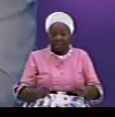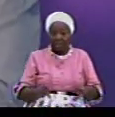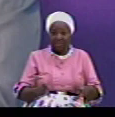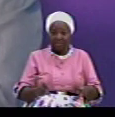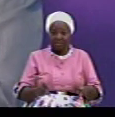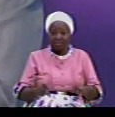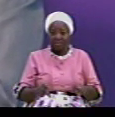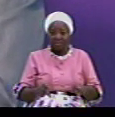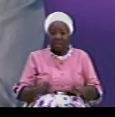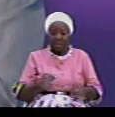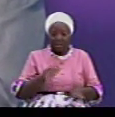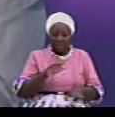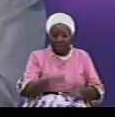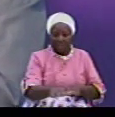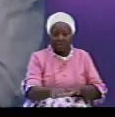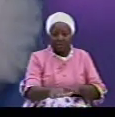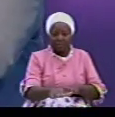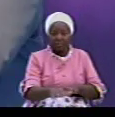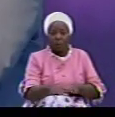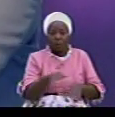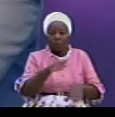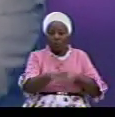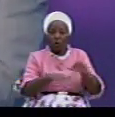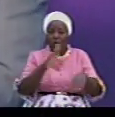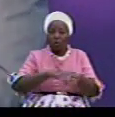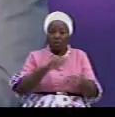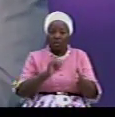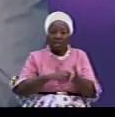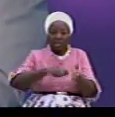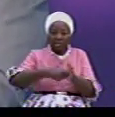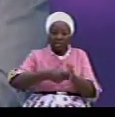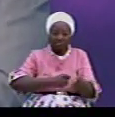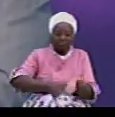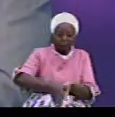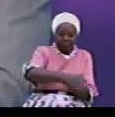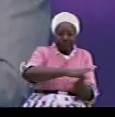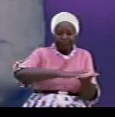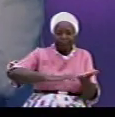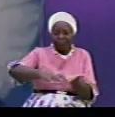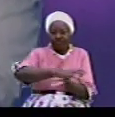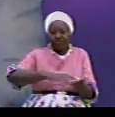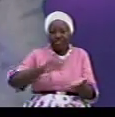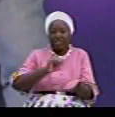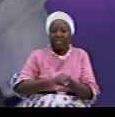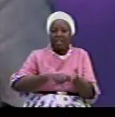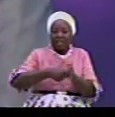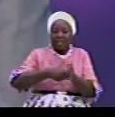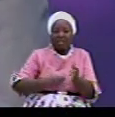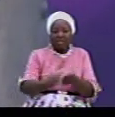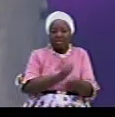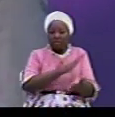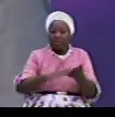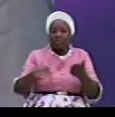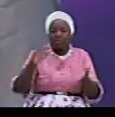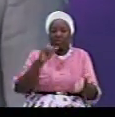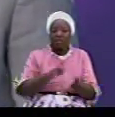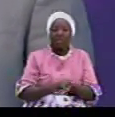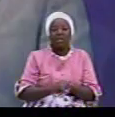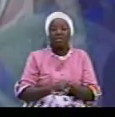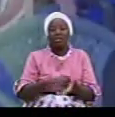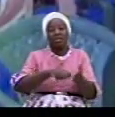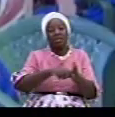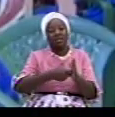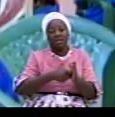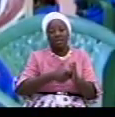stepped on that key, mangled that key, destroyed that key,